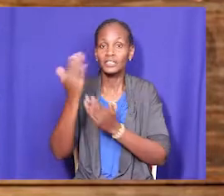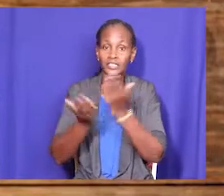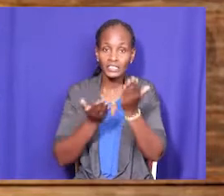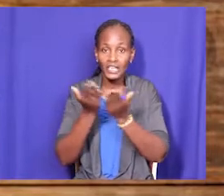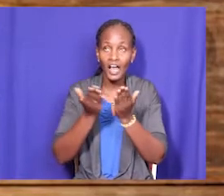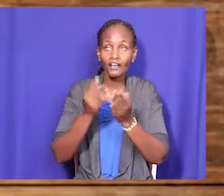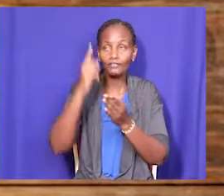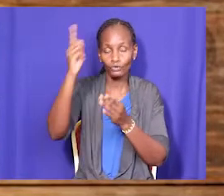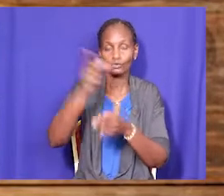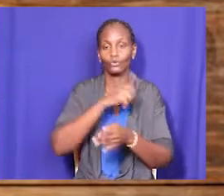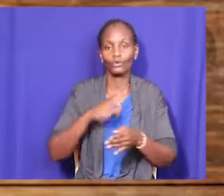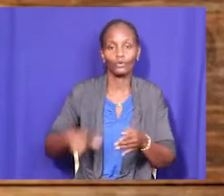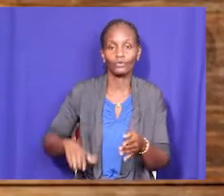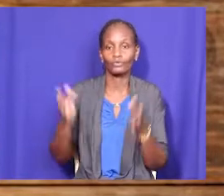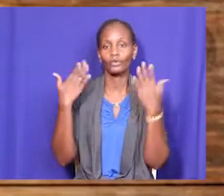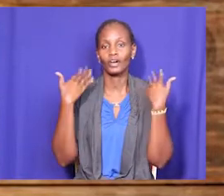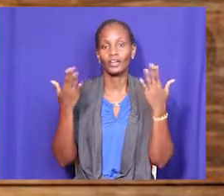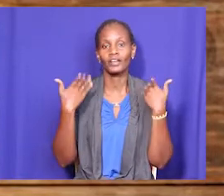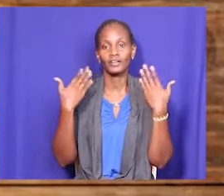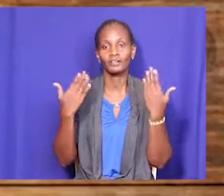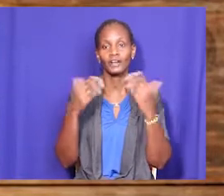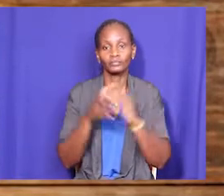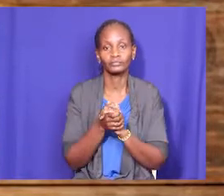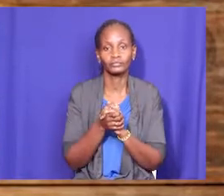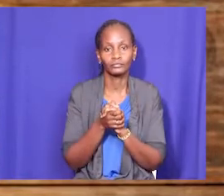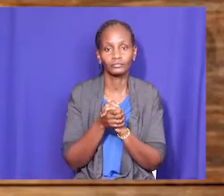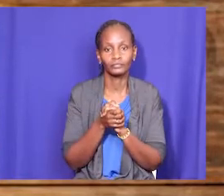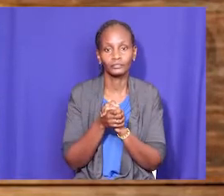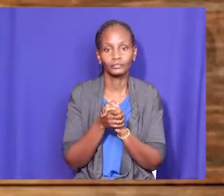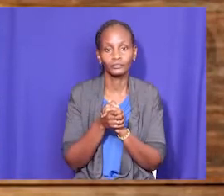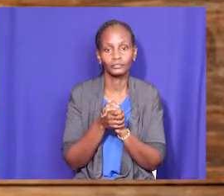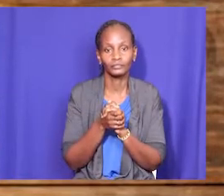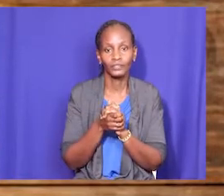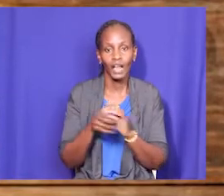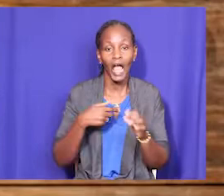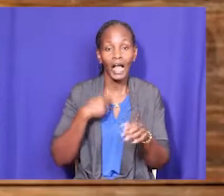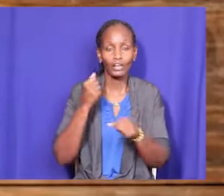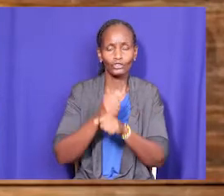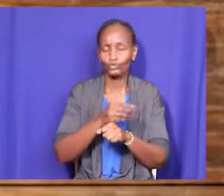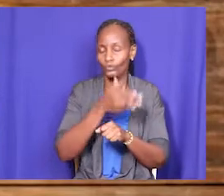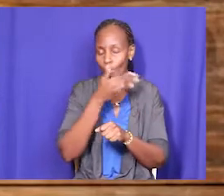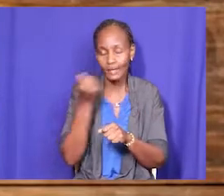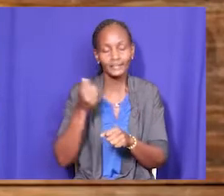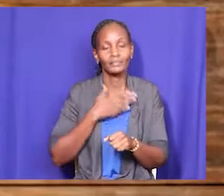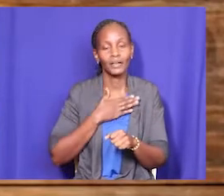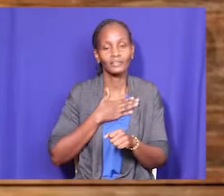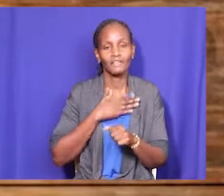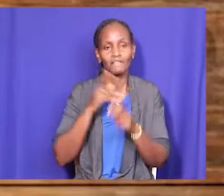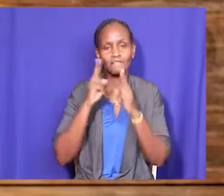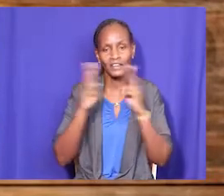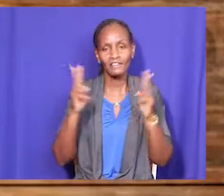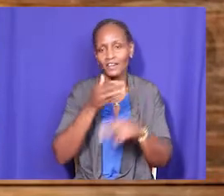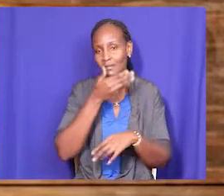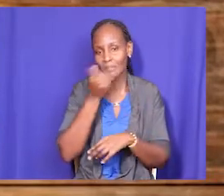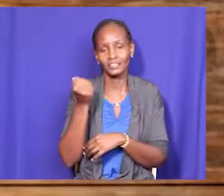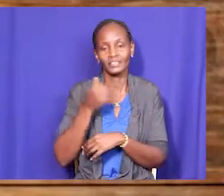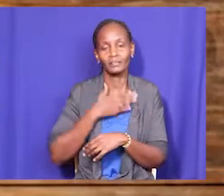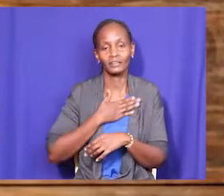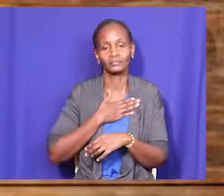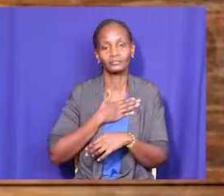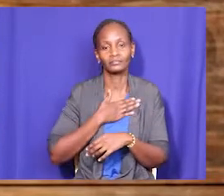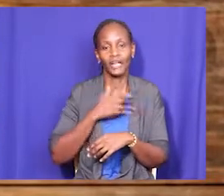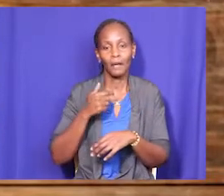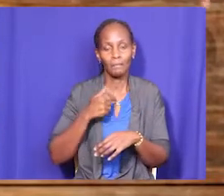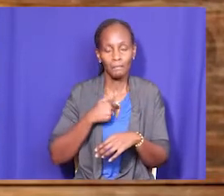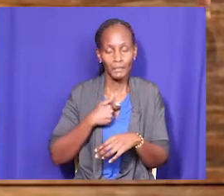I'll serve you, Lord, forever. I'll do my best, my very best. Oh,